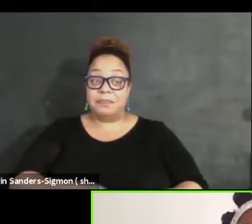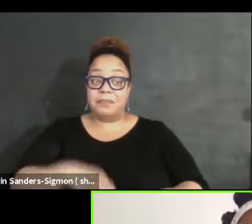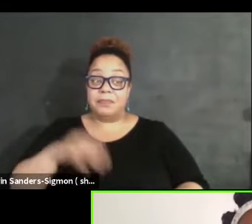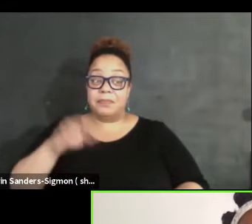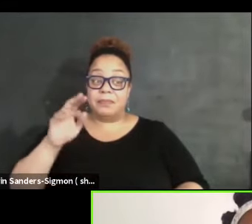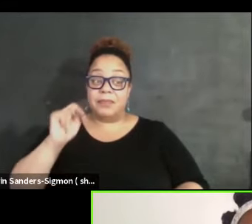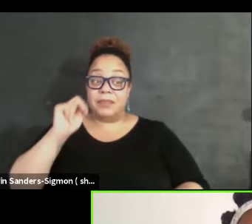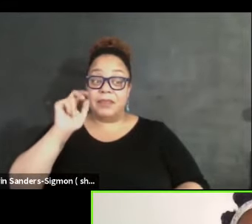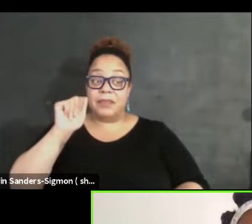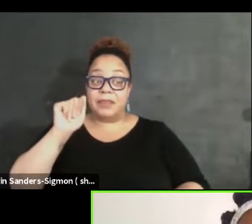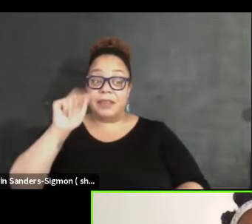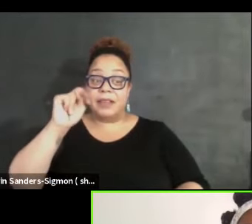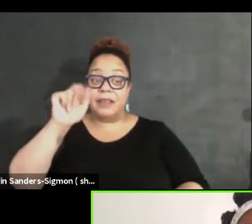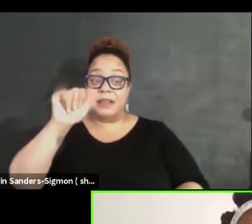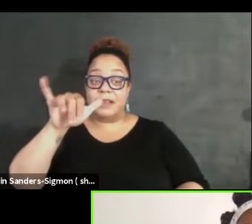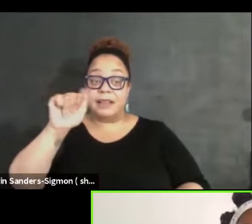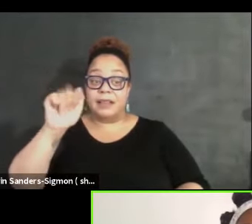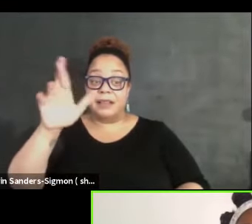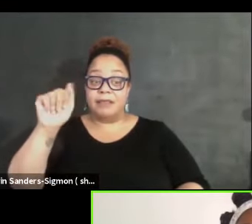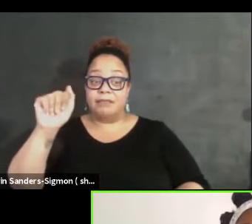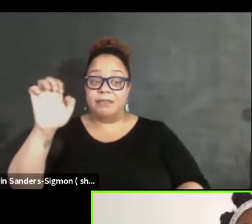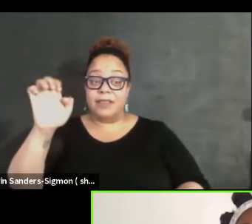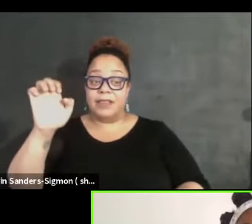This is how I breathe.